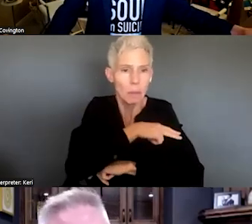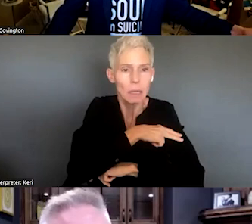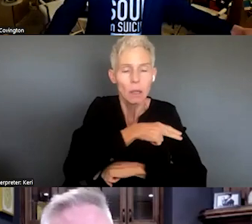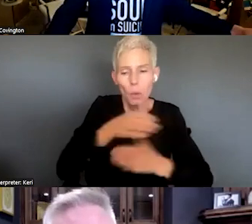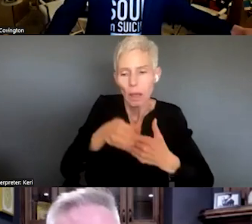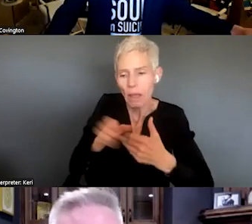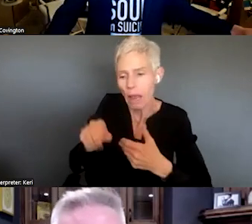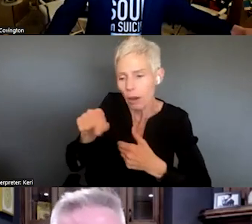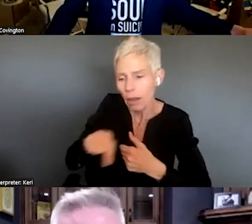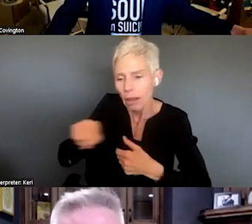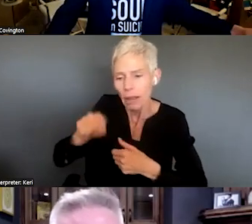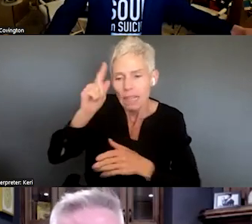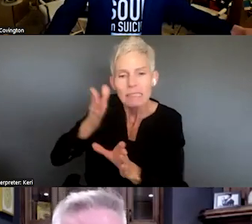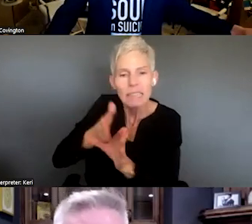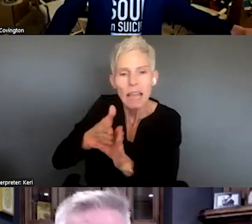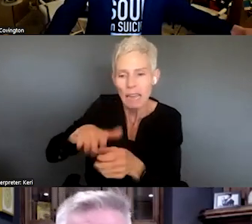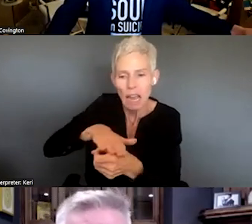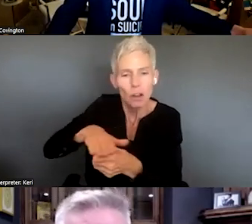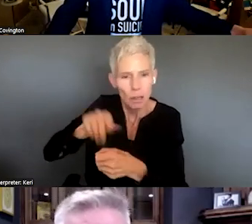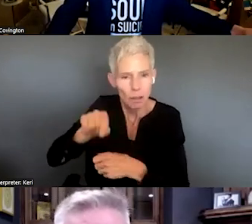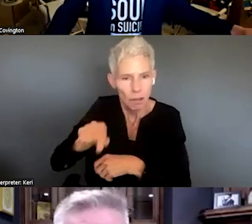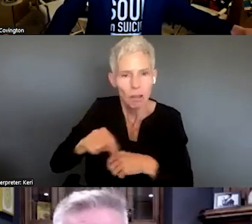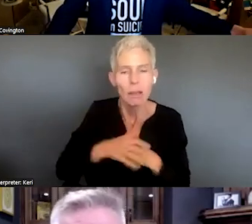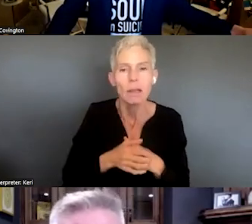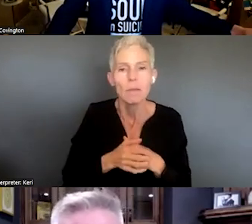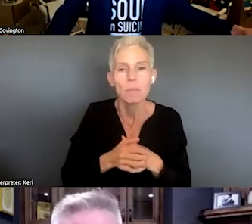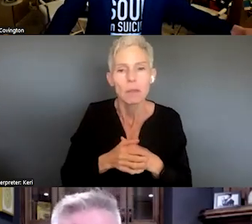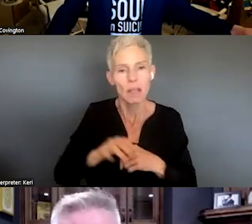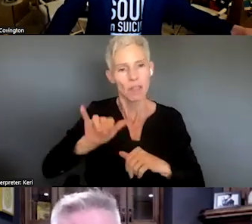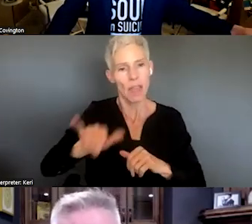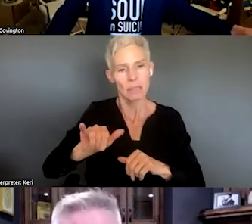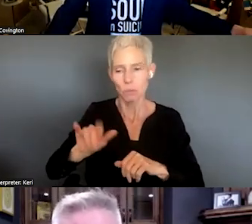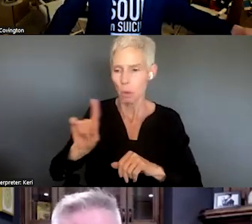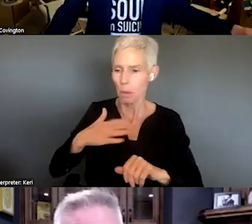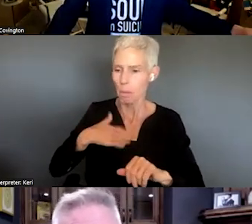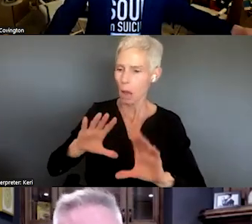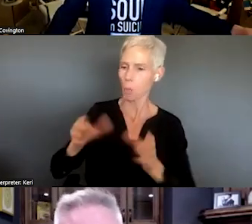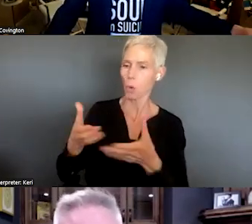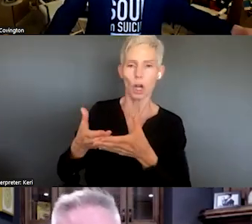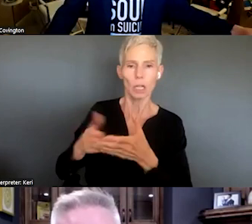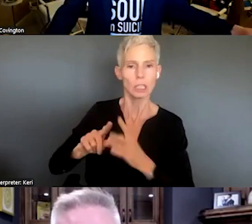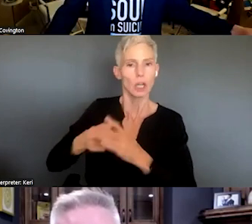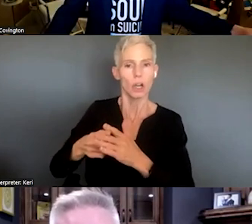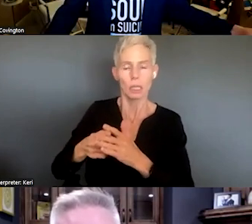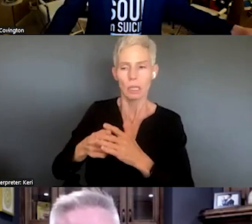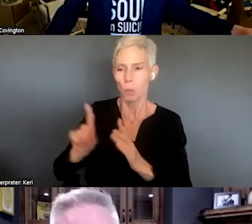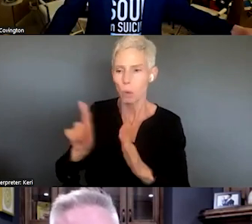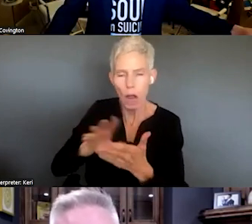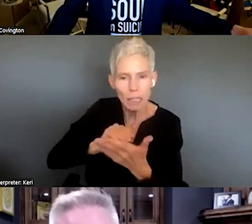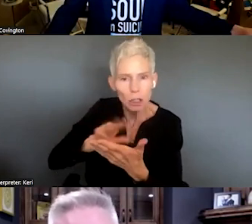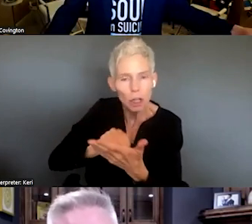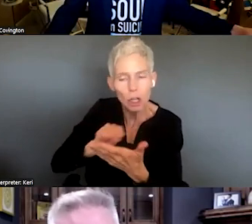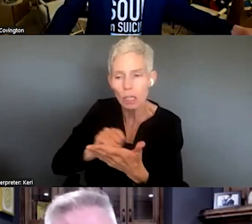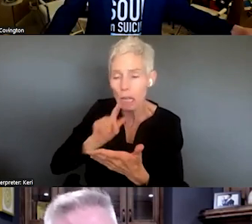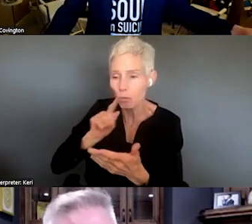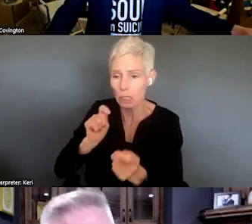portion. And so that's really where my world that informed my world